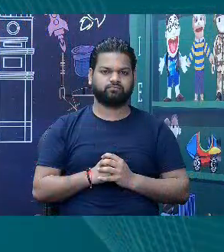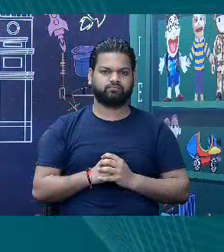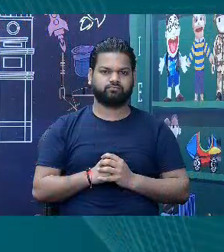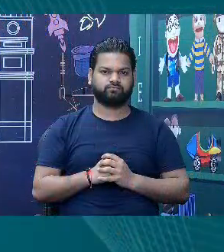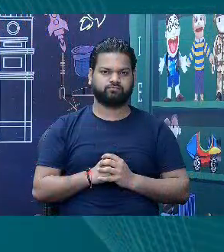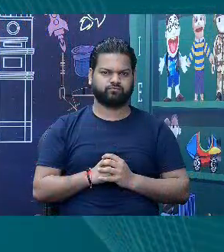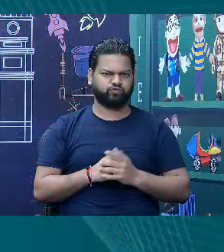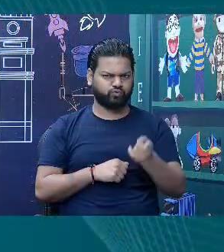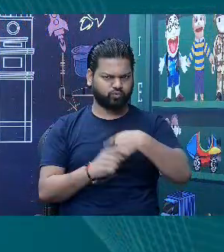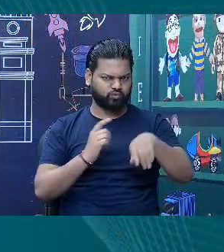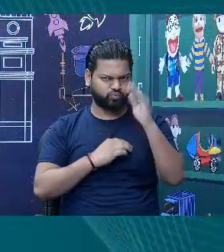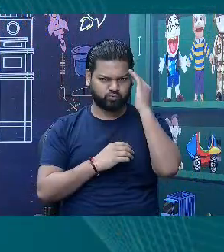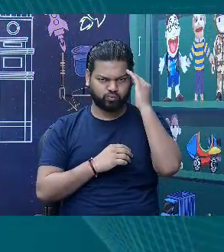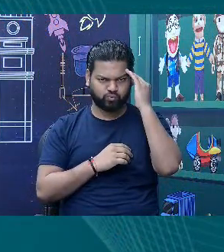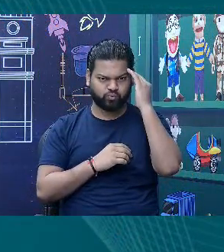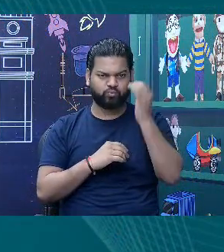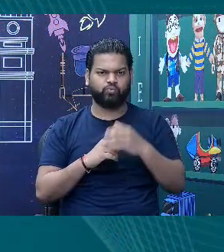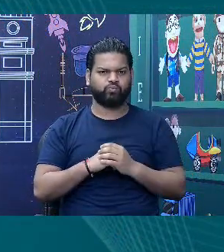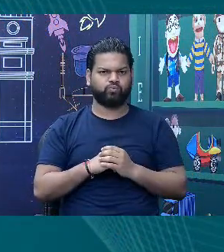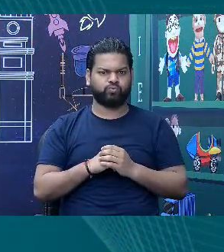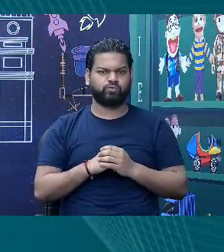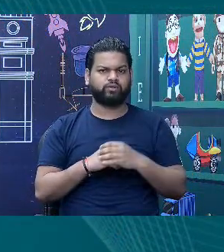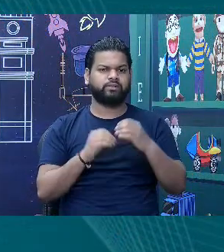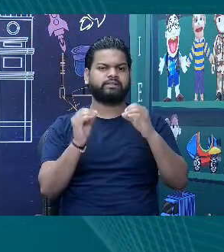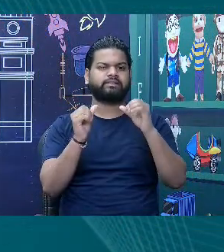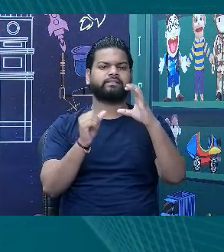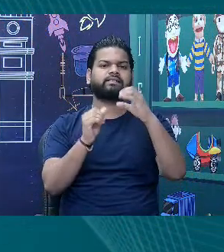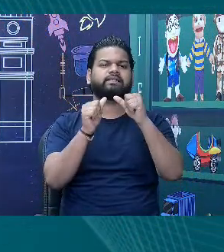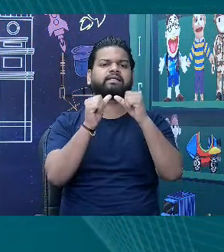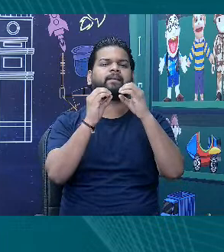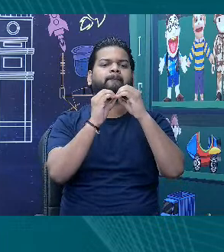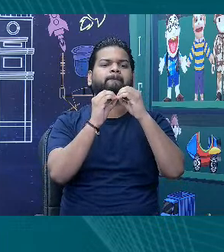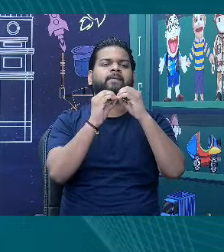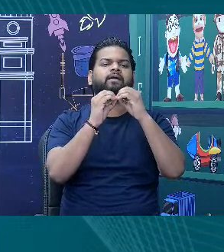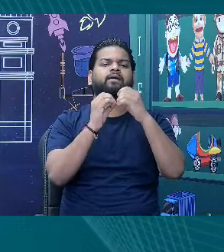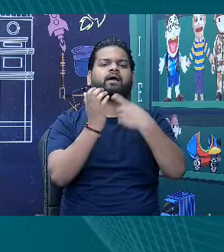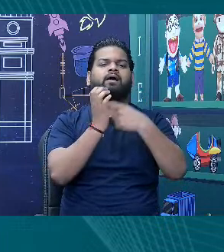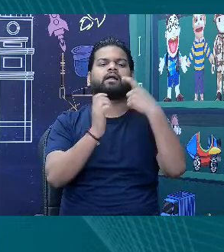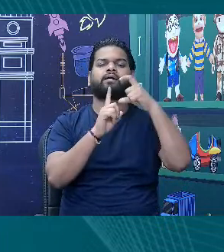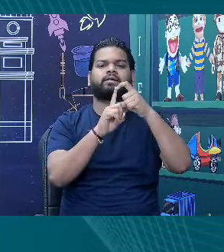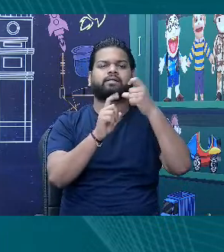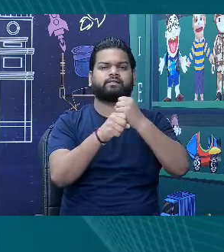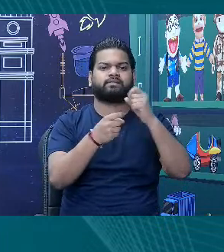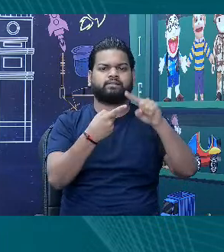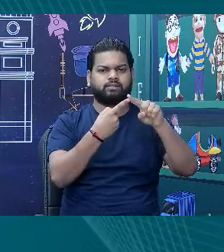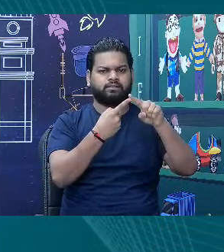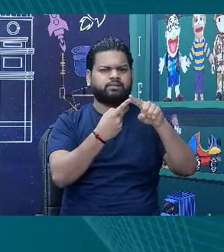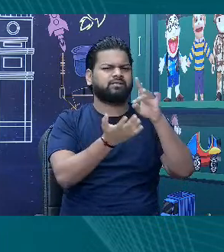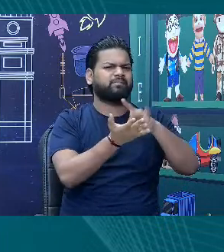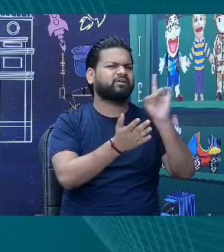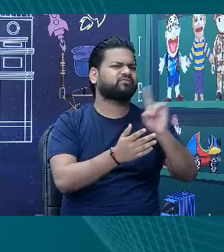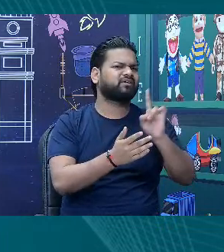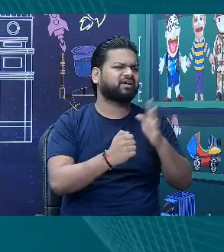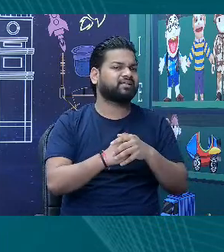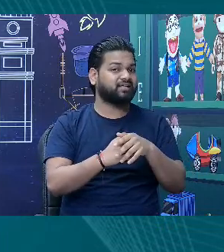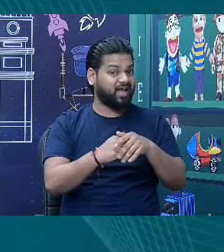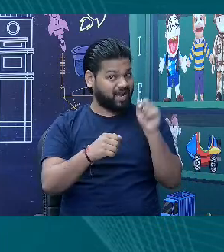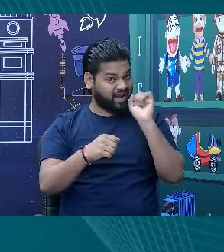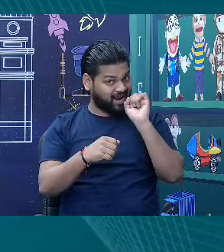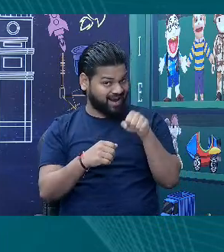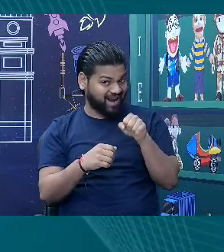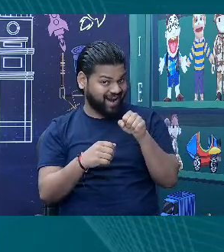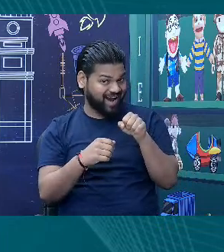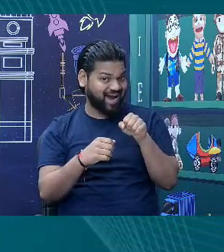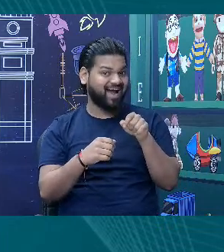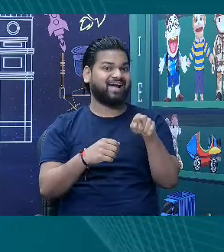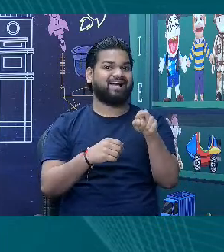So do you know what or where Cambridge is? It's a town in England. It is true that Cambridge is a university,